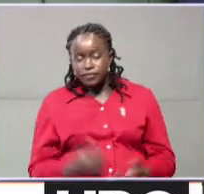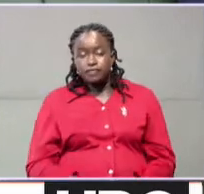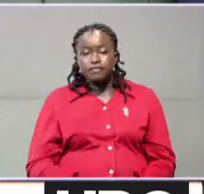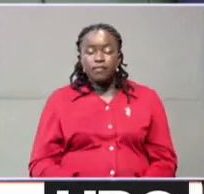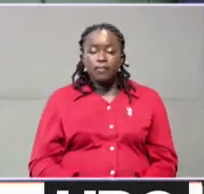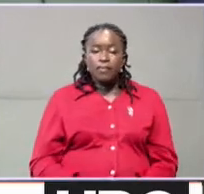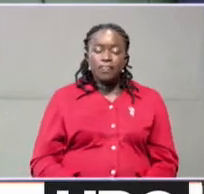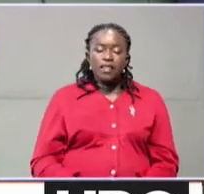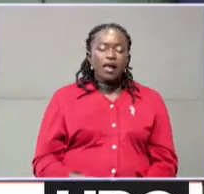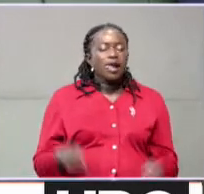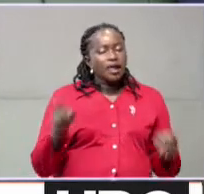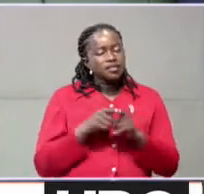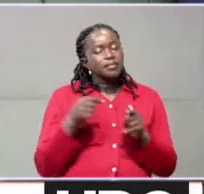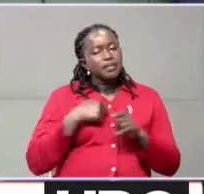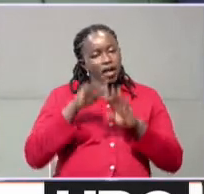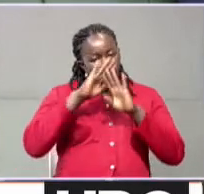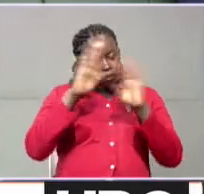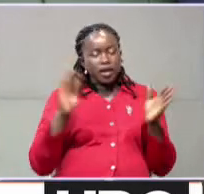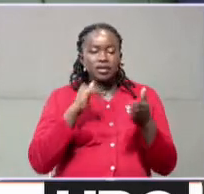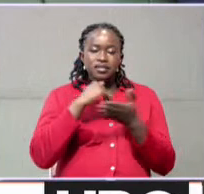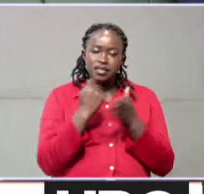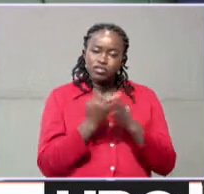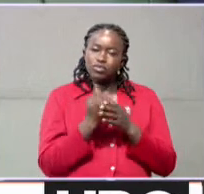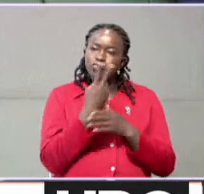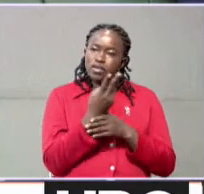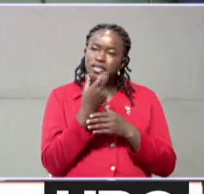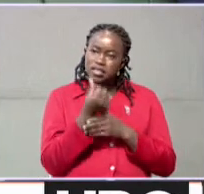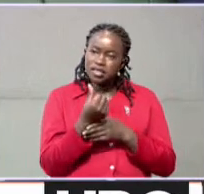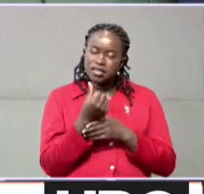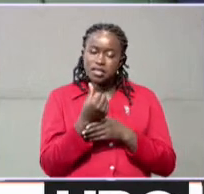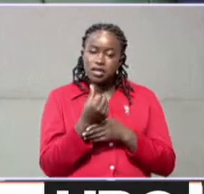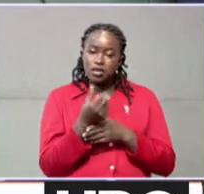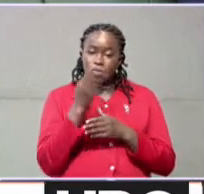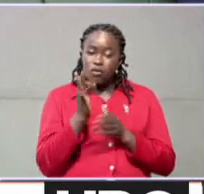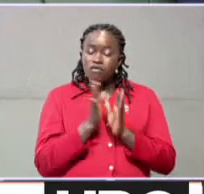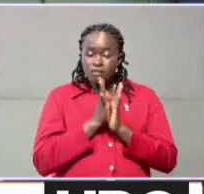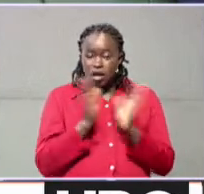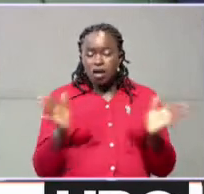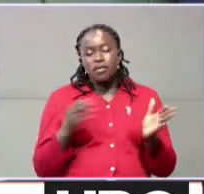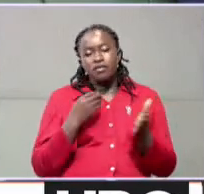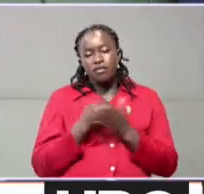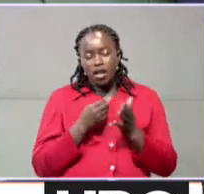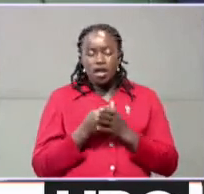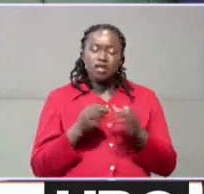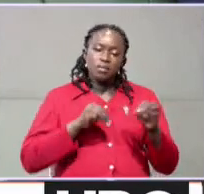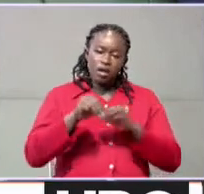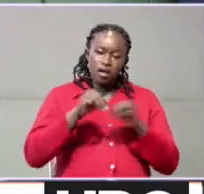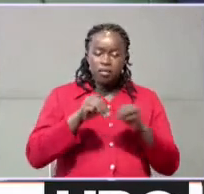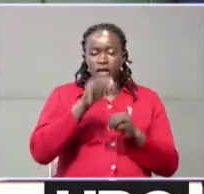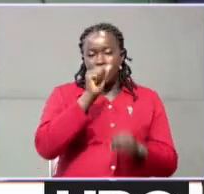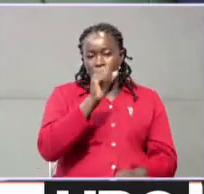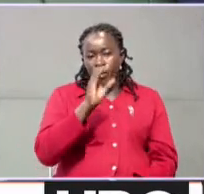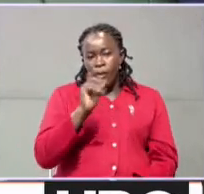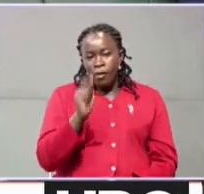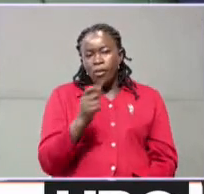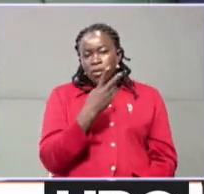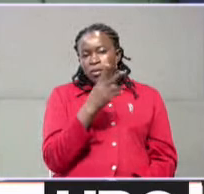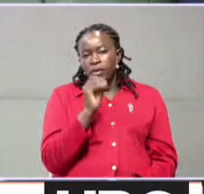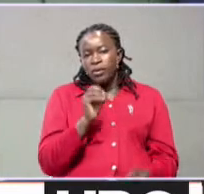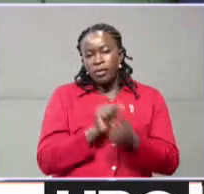i am also aware that section 26 of the public finance management act 2015